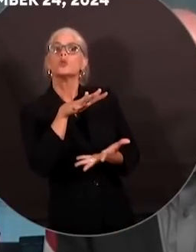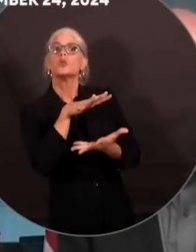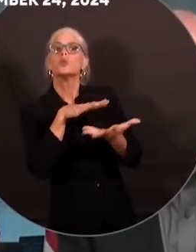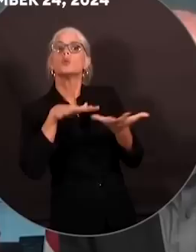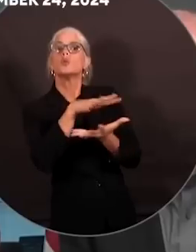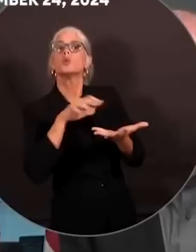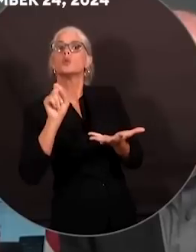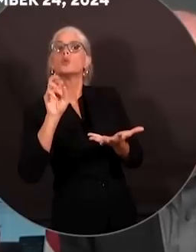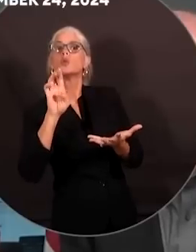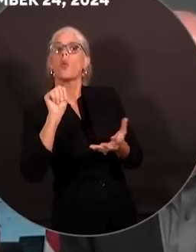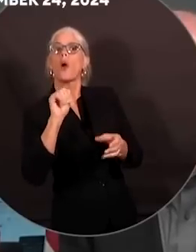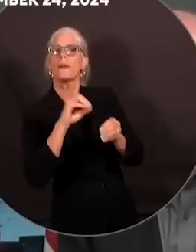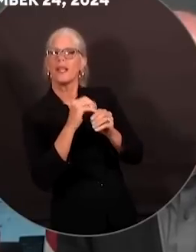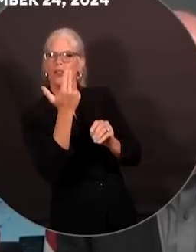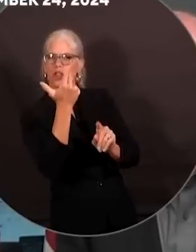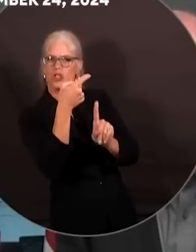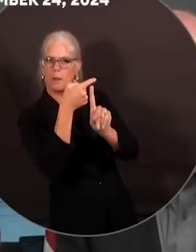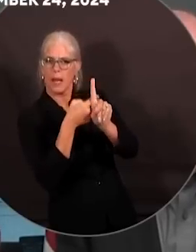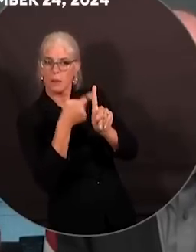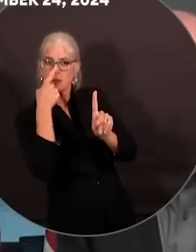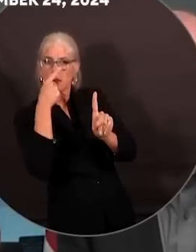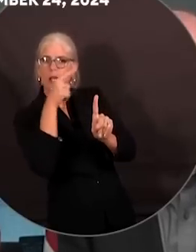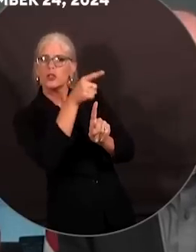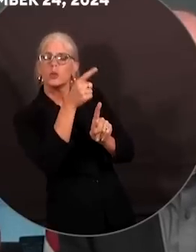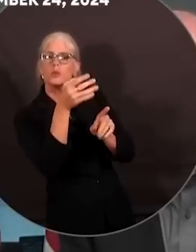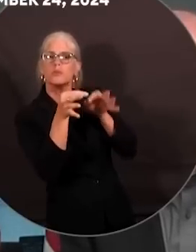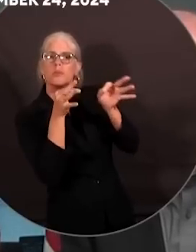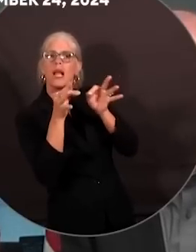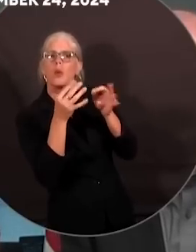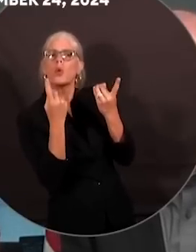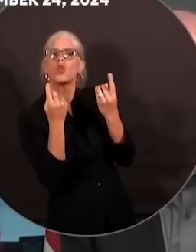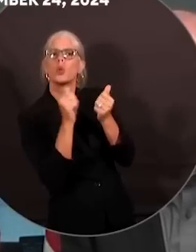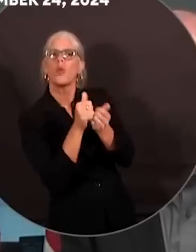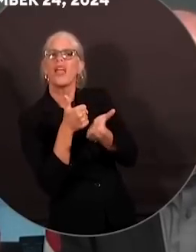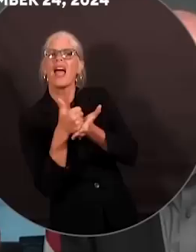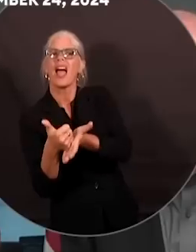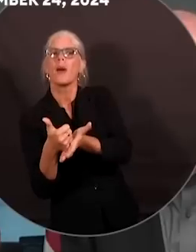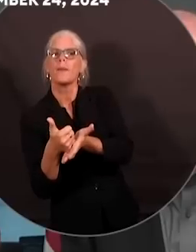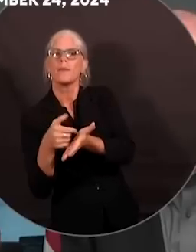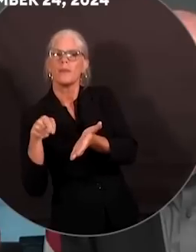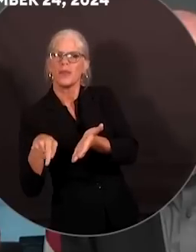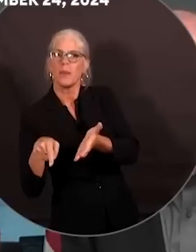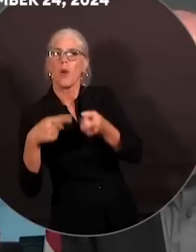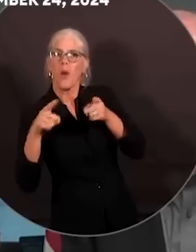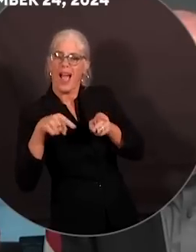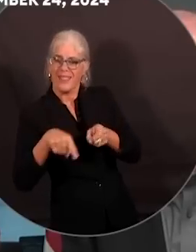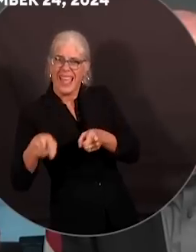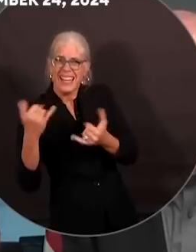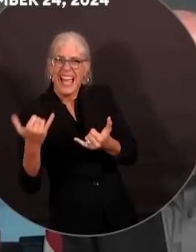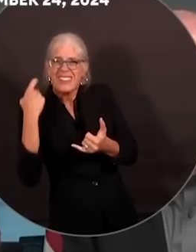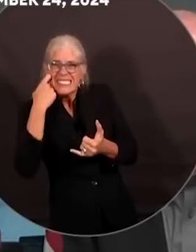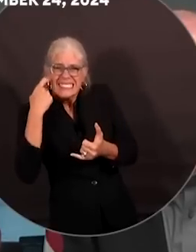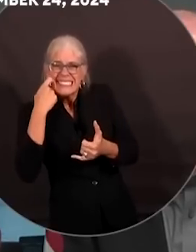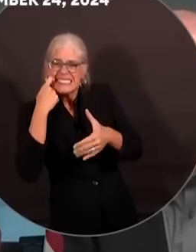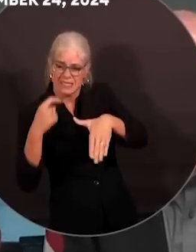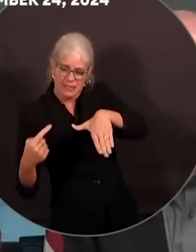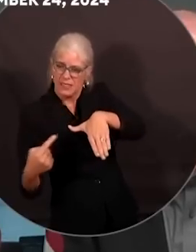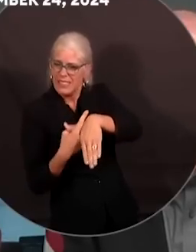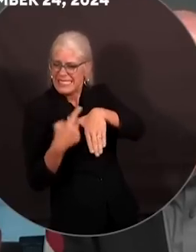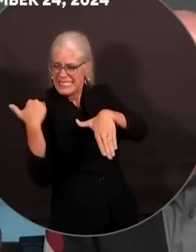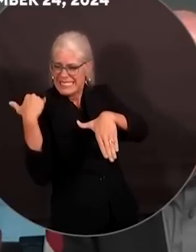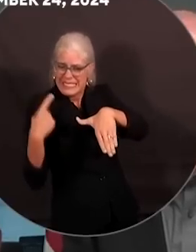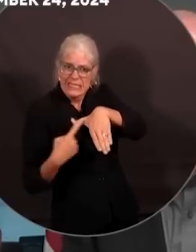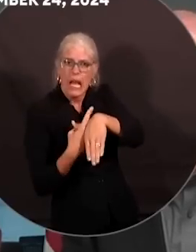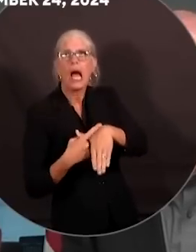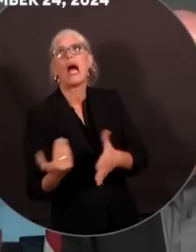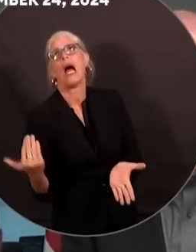talk about what you guys are doing to help these people kind of prepare while rebuilding from the previous two storms? Well, not only that, I mean,